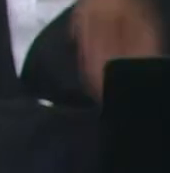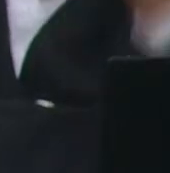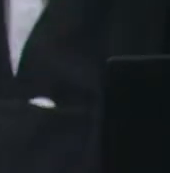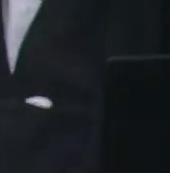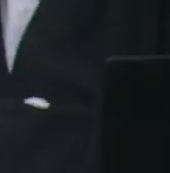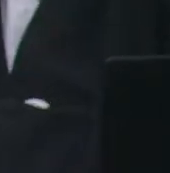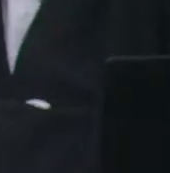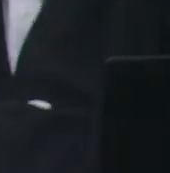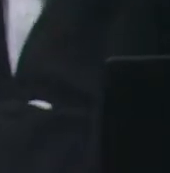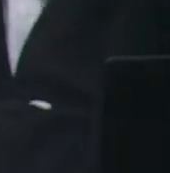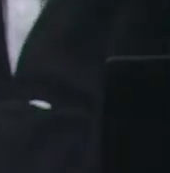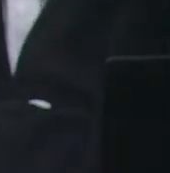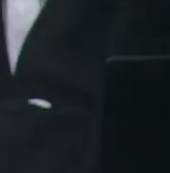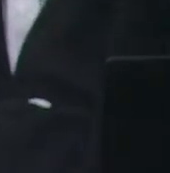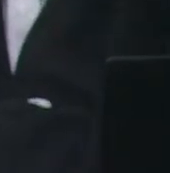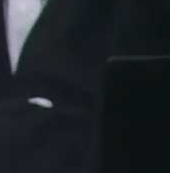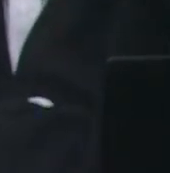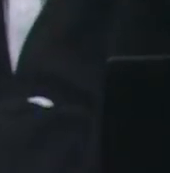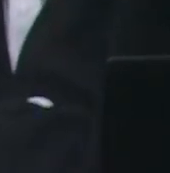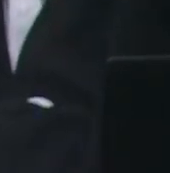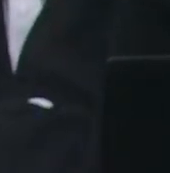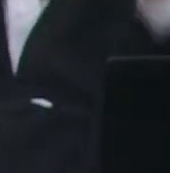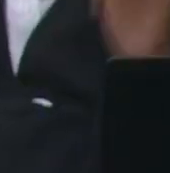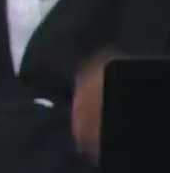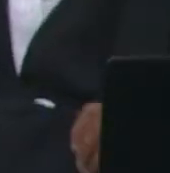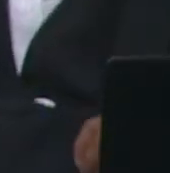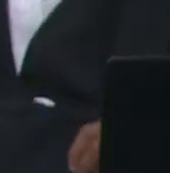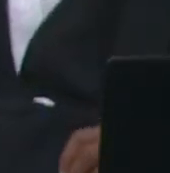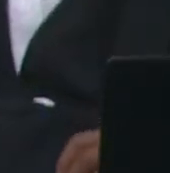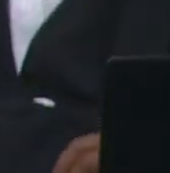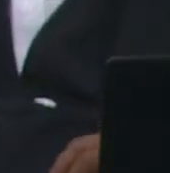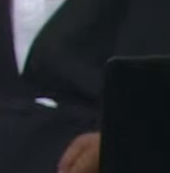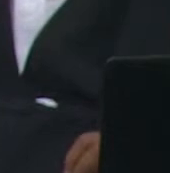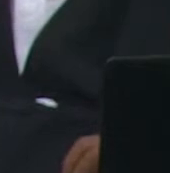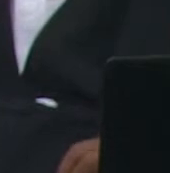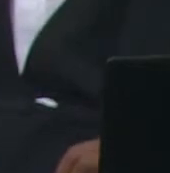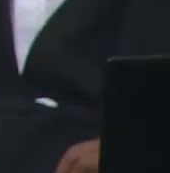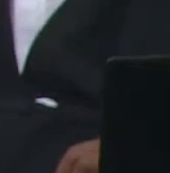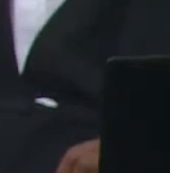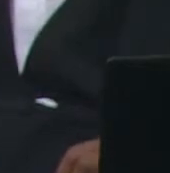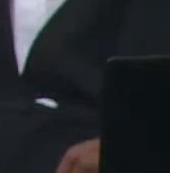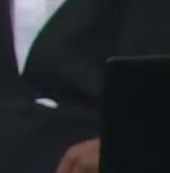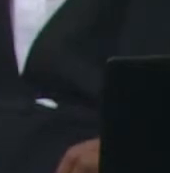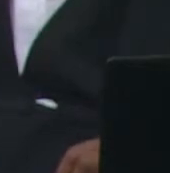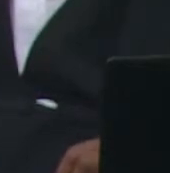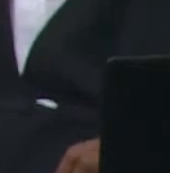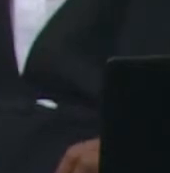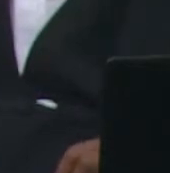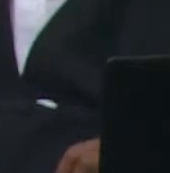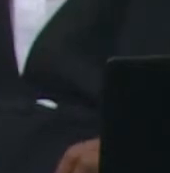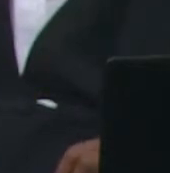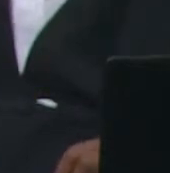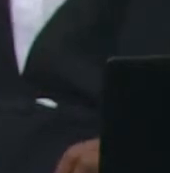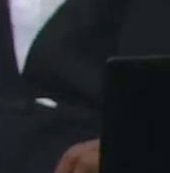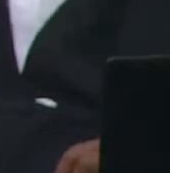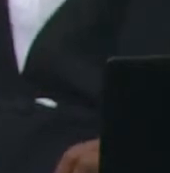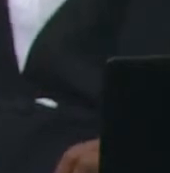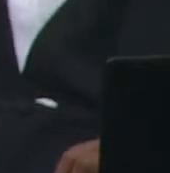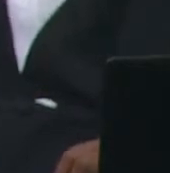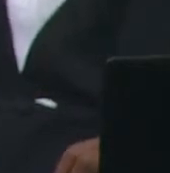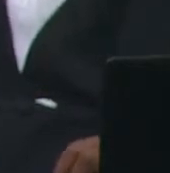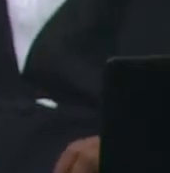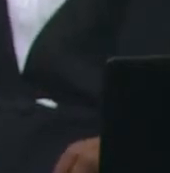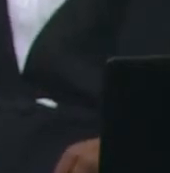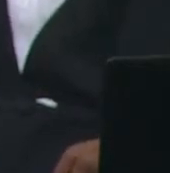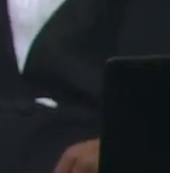to trade in an exponential manner. That has been proven over and over, and that's precisely what we would